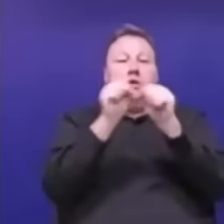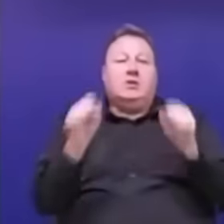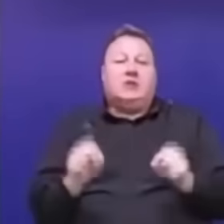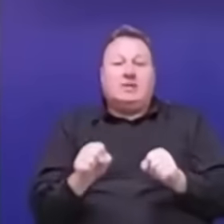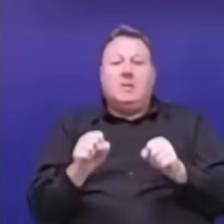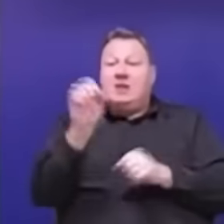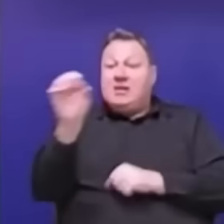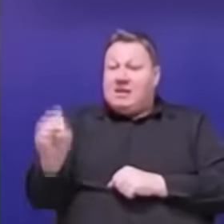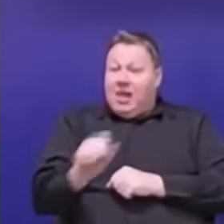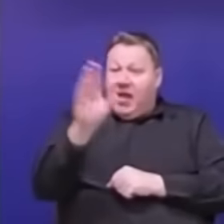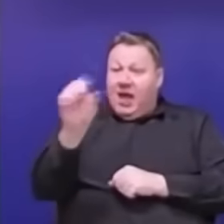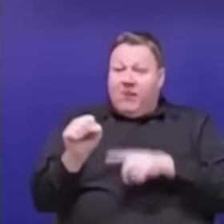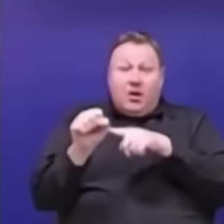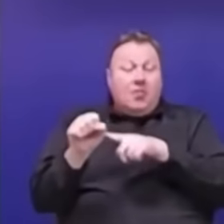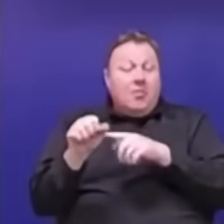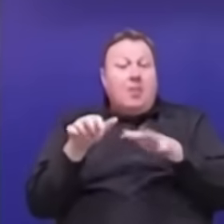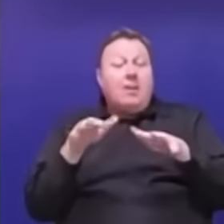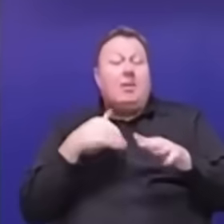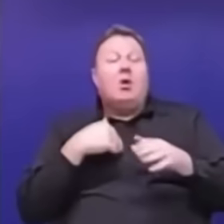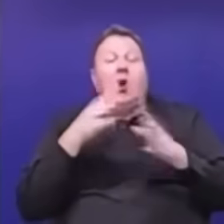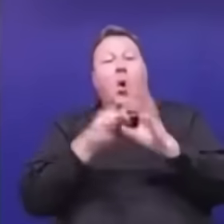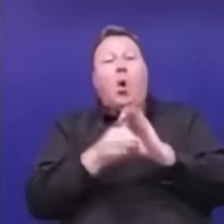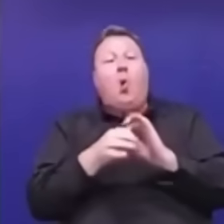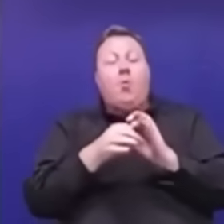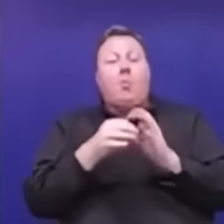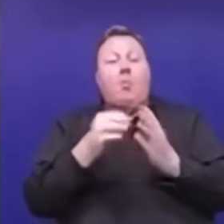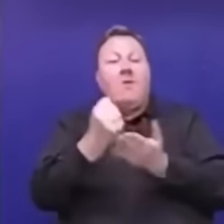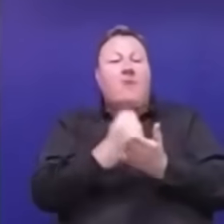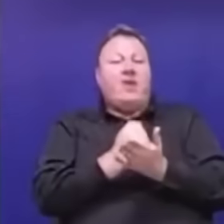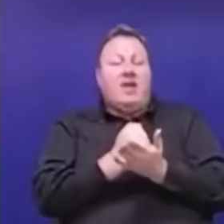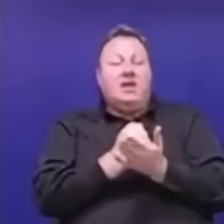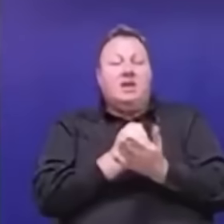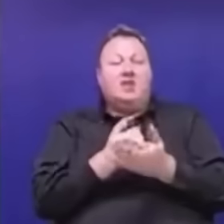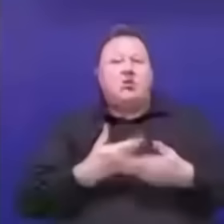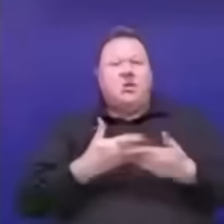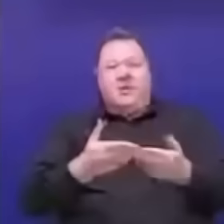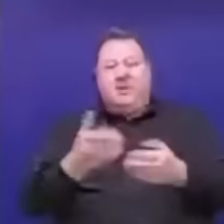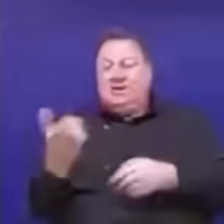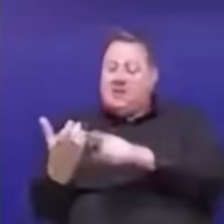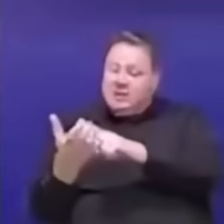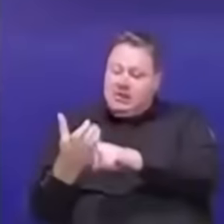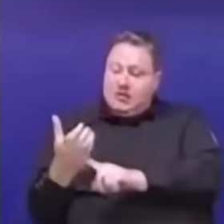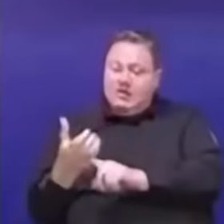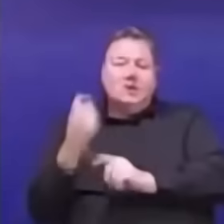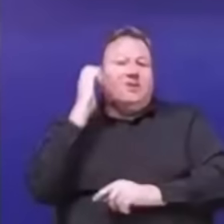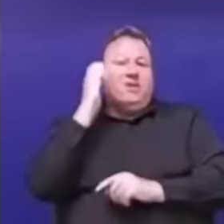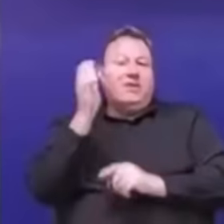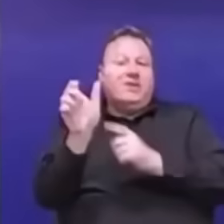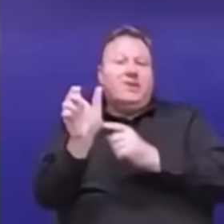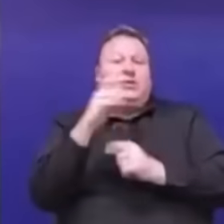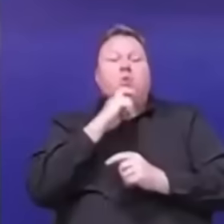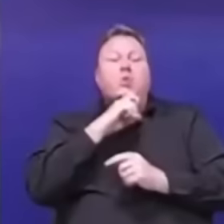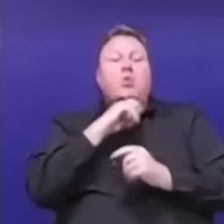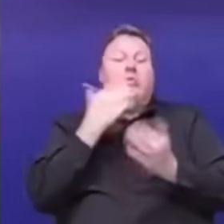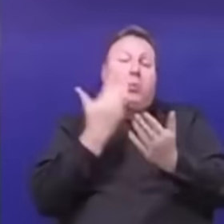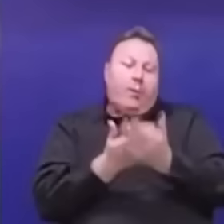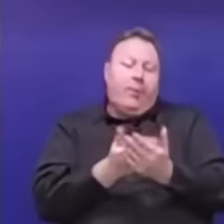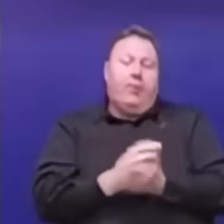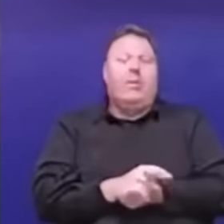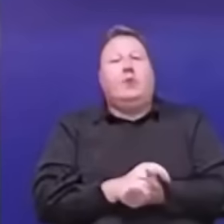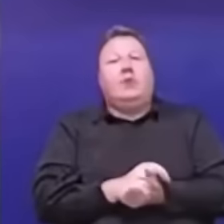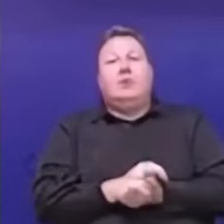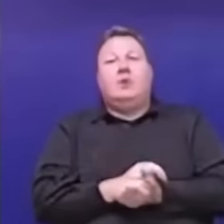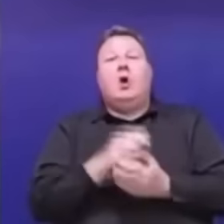to securely access Home Affairs services in the palm of their hand. Home Affairs at home. Honourable